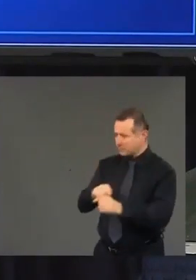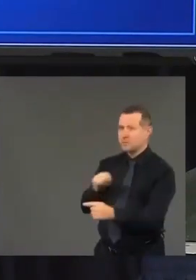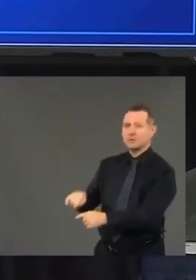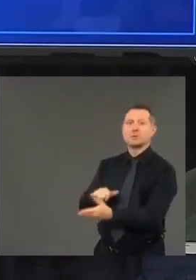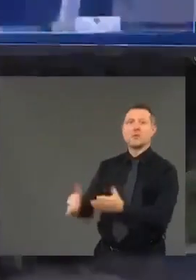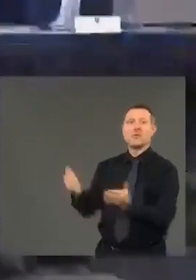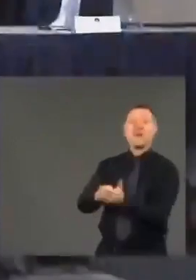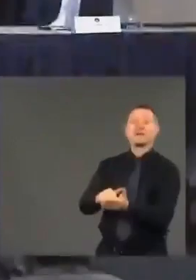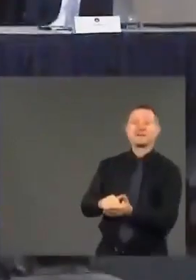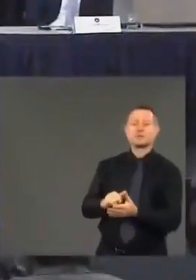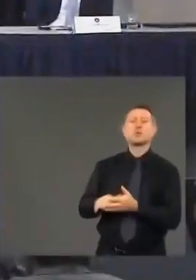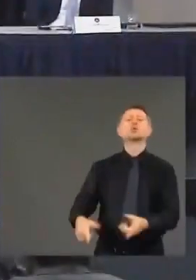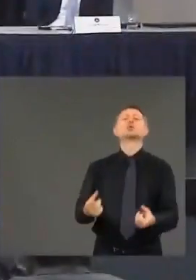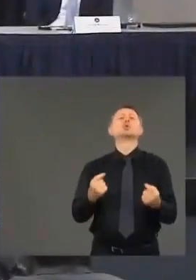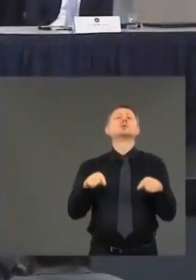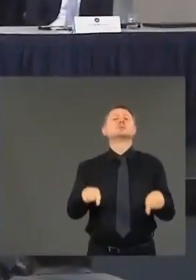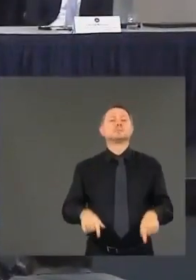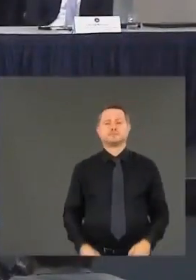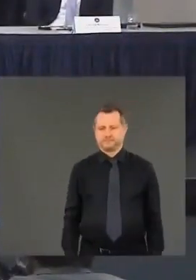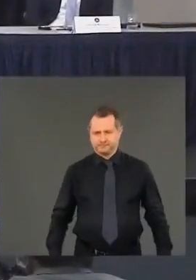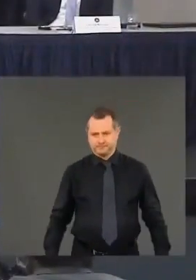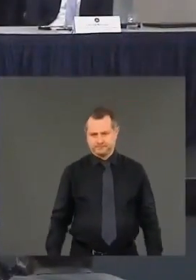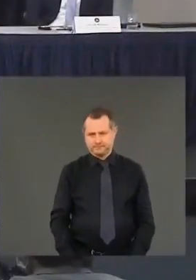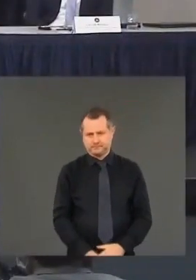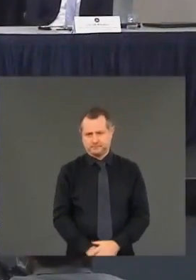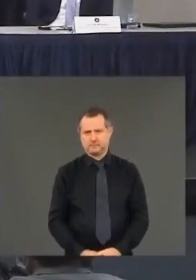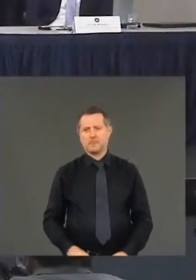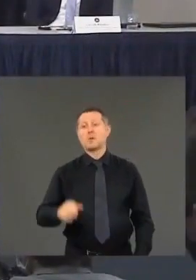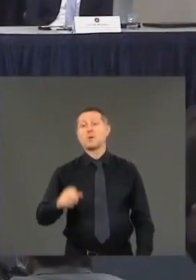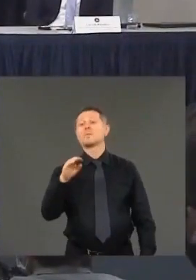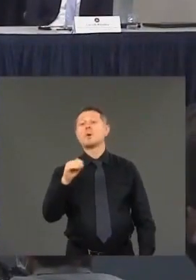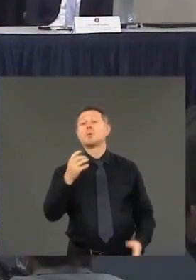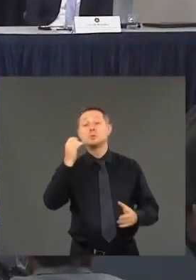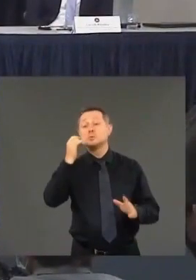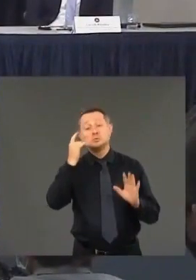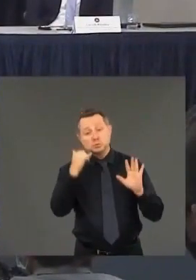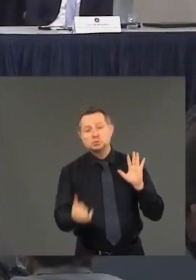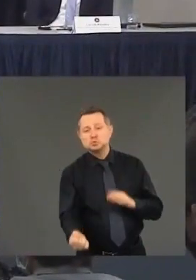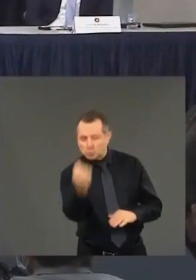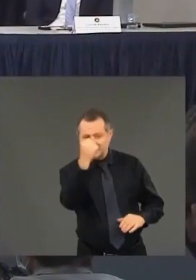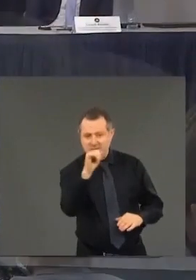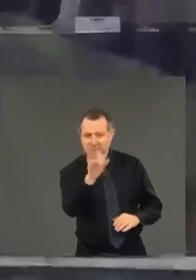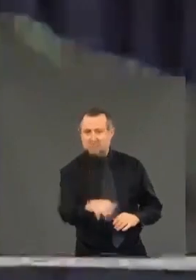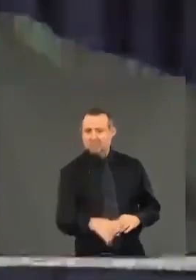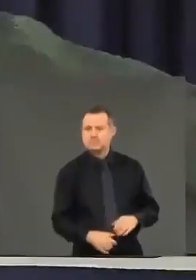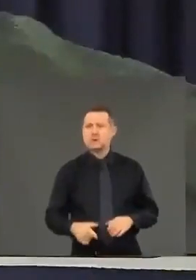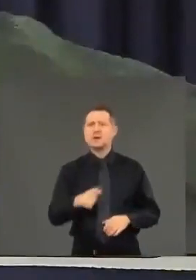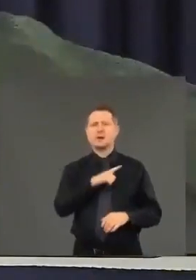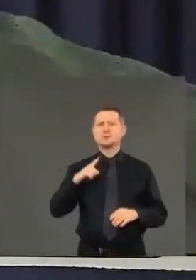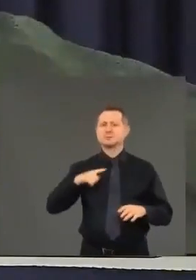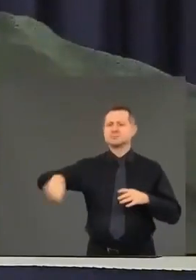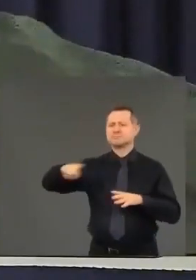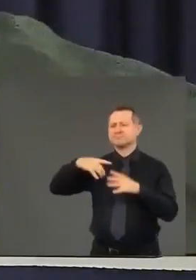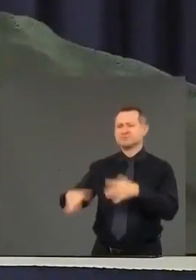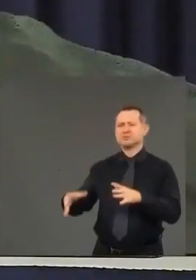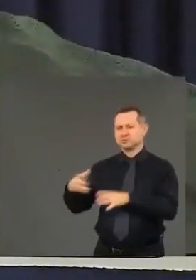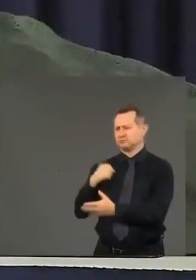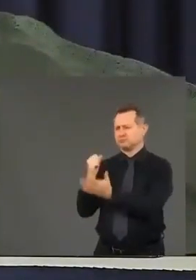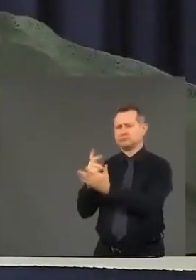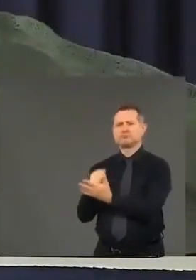what? So I urge them to stick to their day job. And the reason why it's stupid is the legislature is convened, and we've passed a lot of